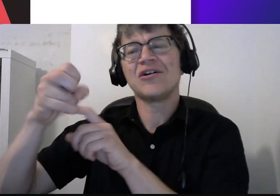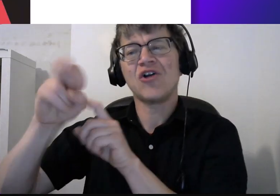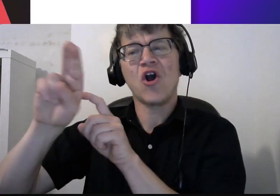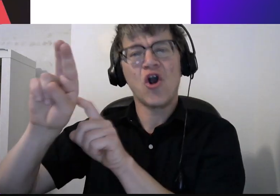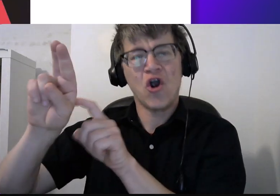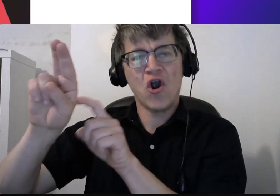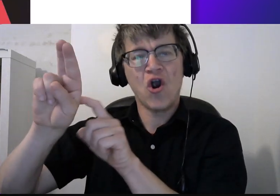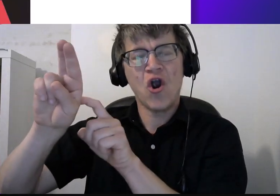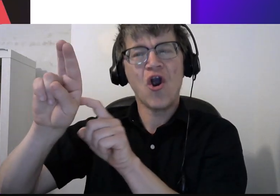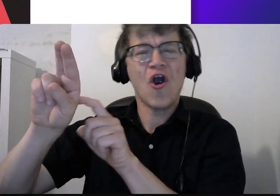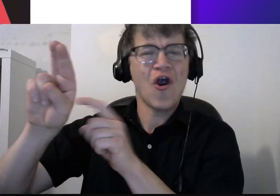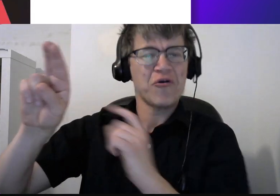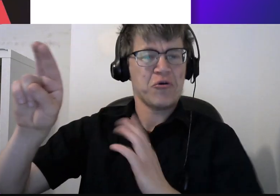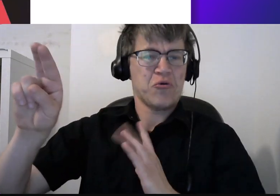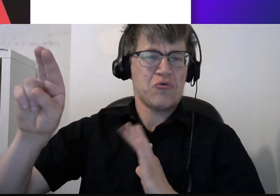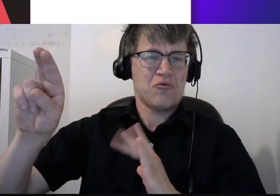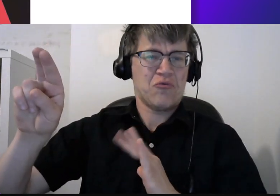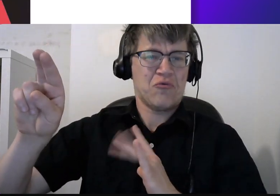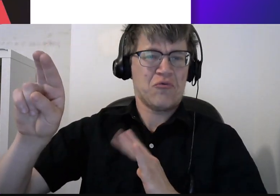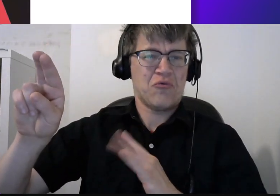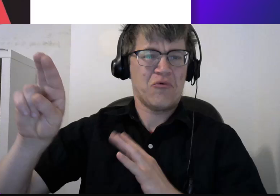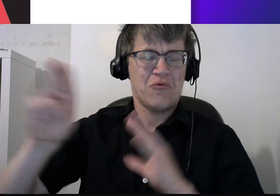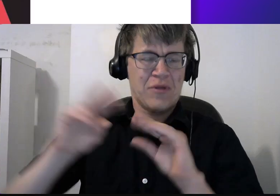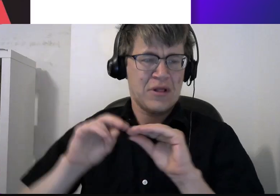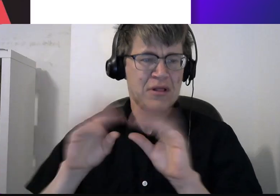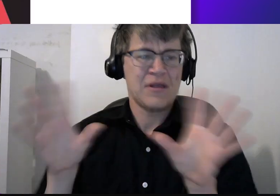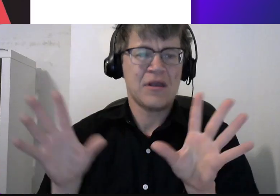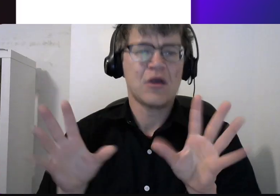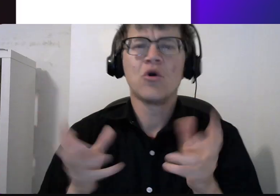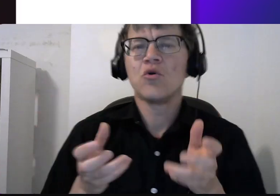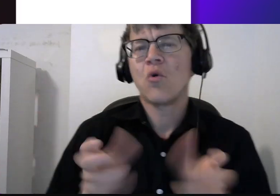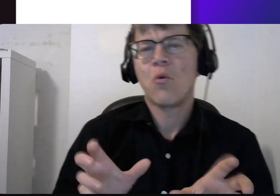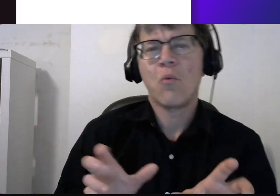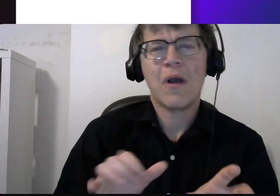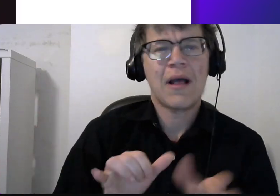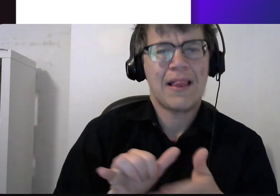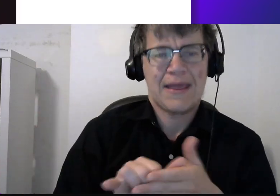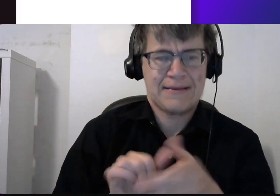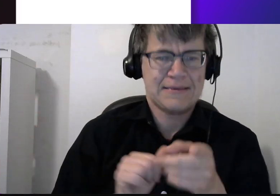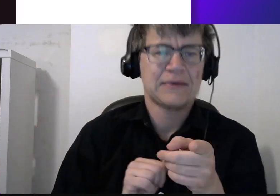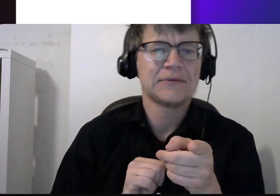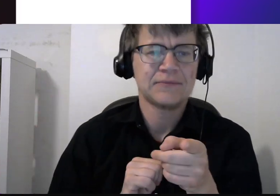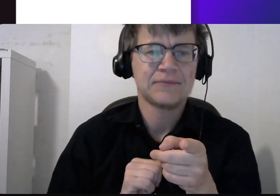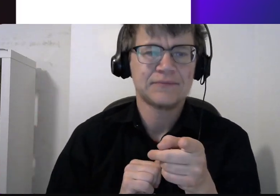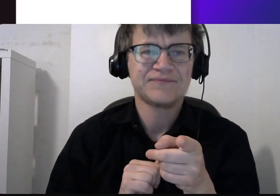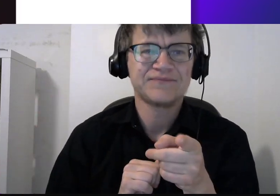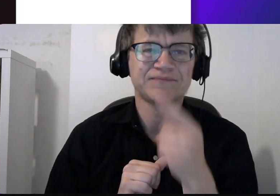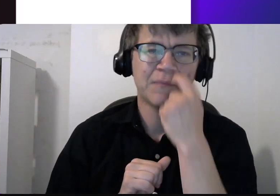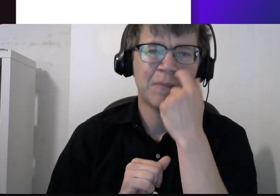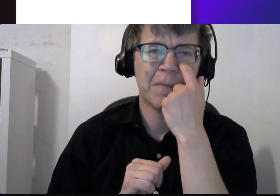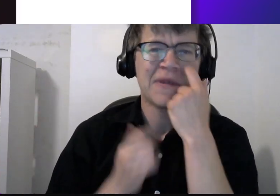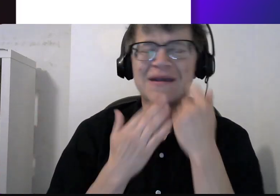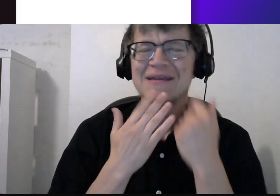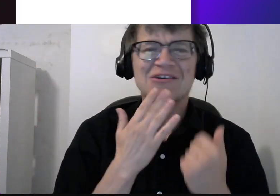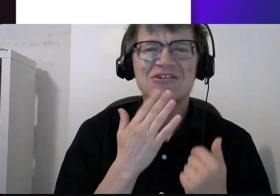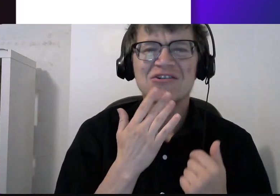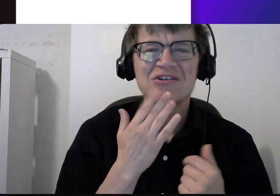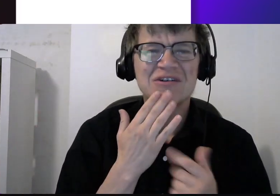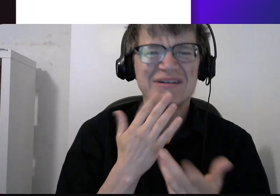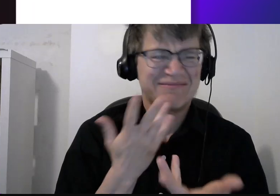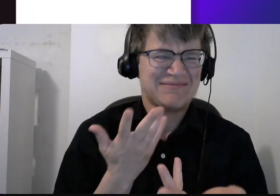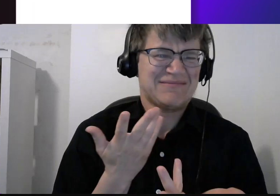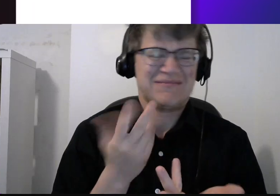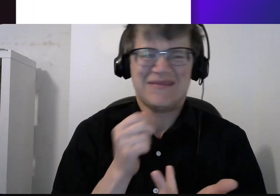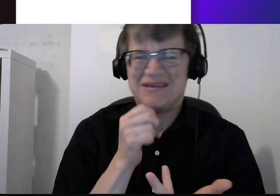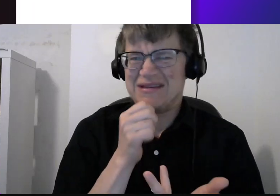her typography. What you don't want to do is do something like this, where the colors don't make sense.